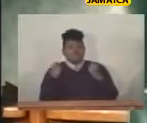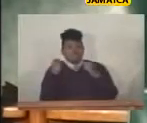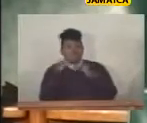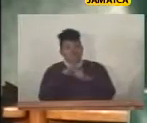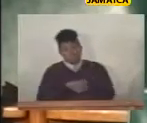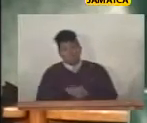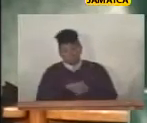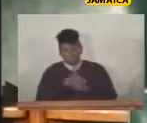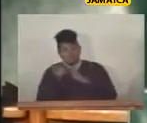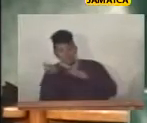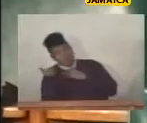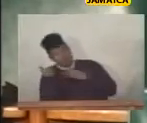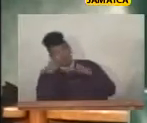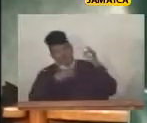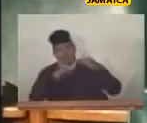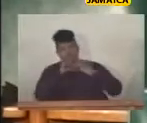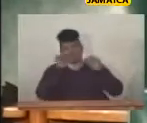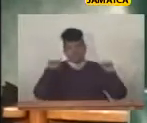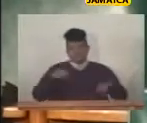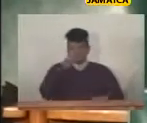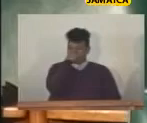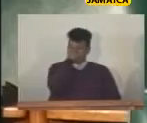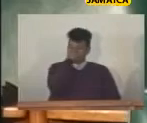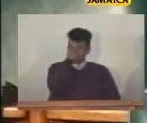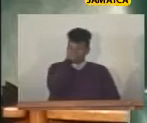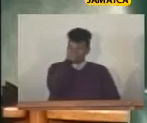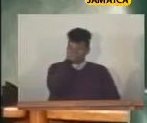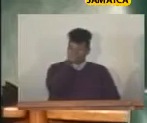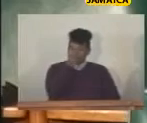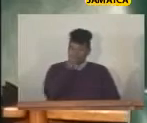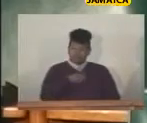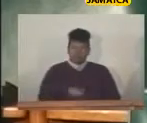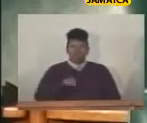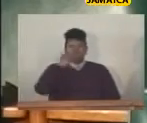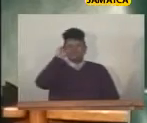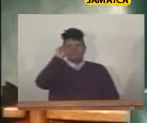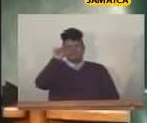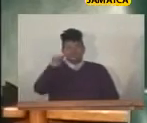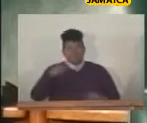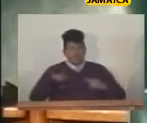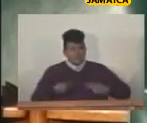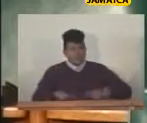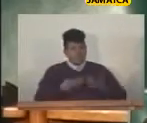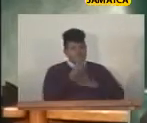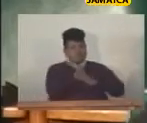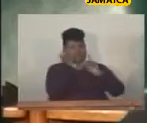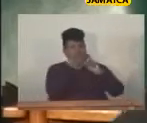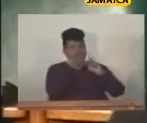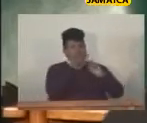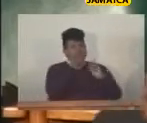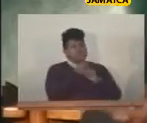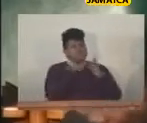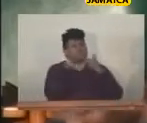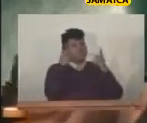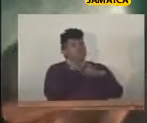system. The media, Mr. President, human rights advocates, and the public defender have been